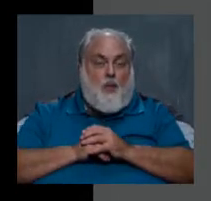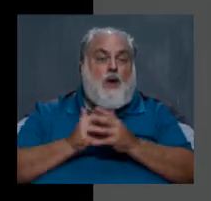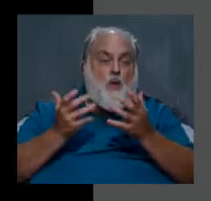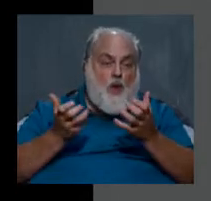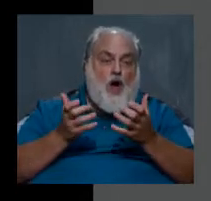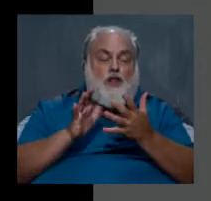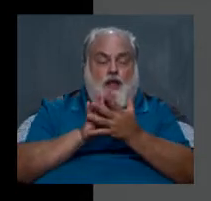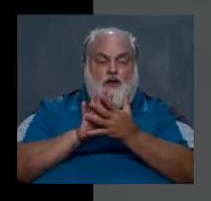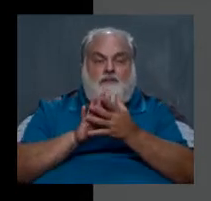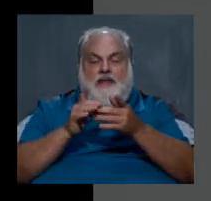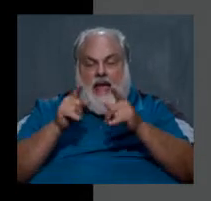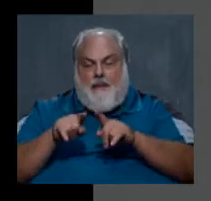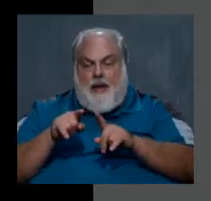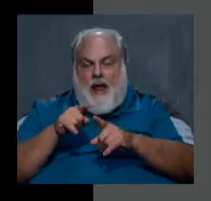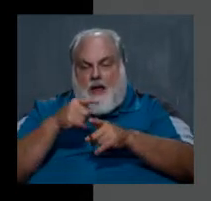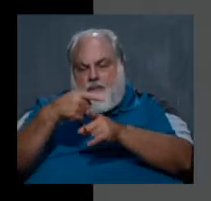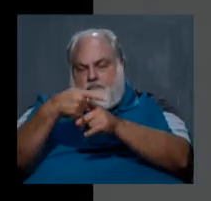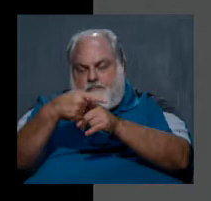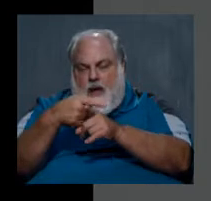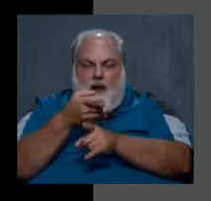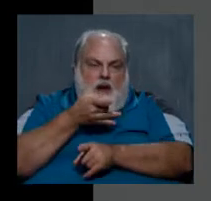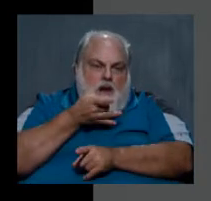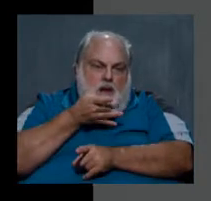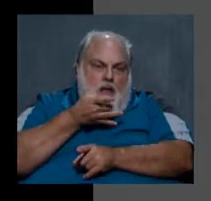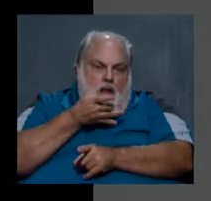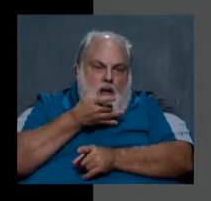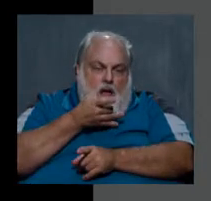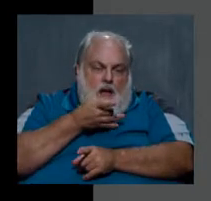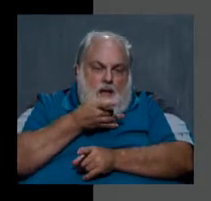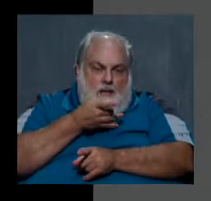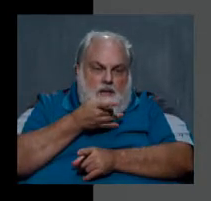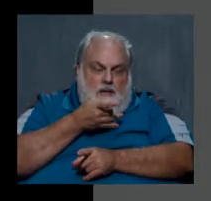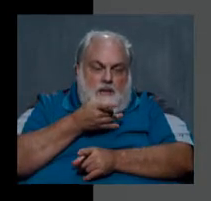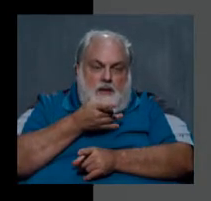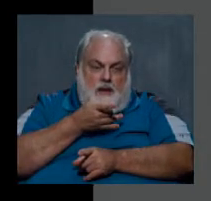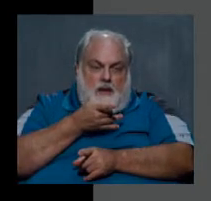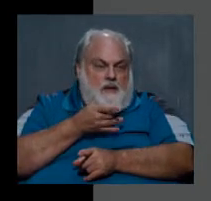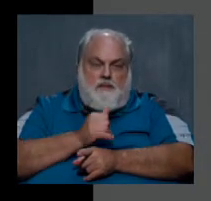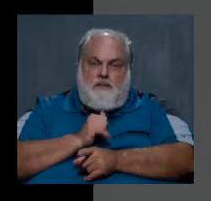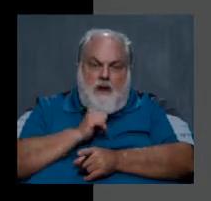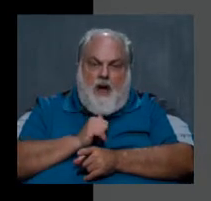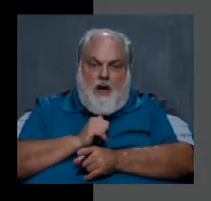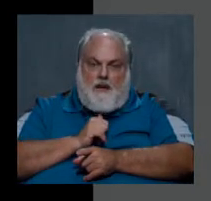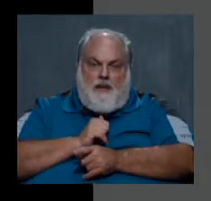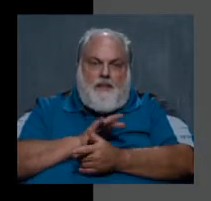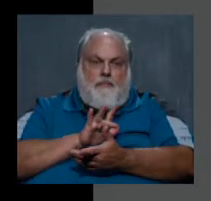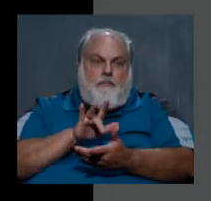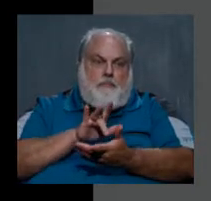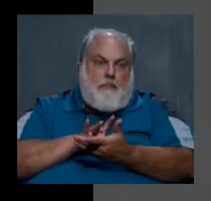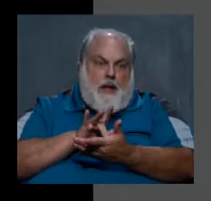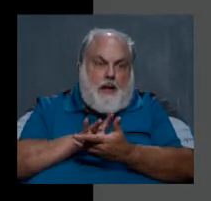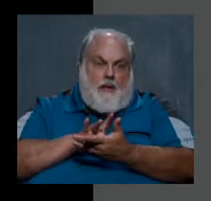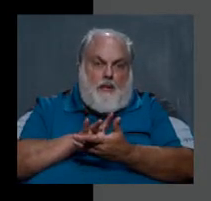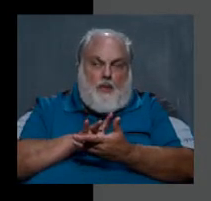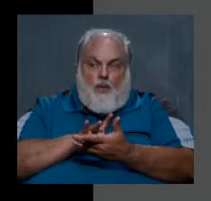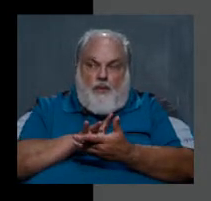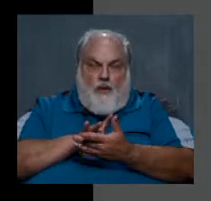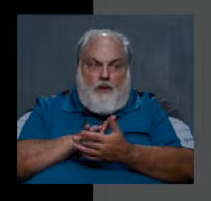intersection like this one is a problem, but I would rather have traffic at an intersection than have it where they're just pulling